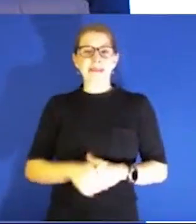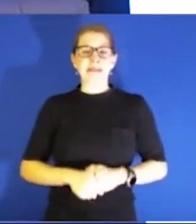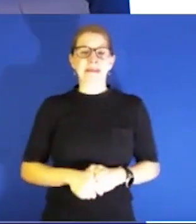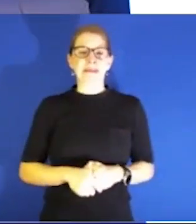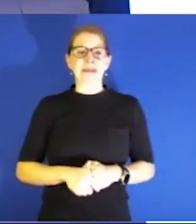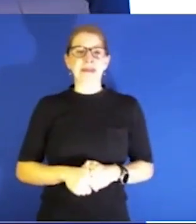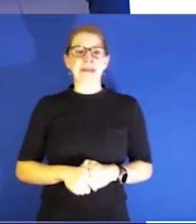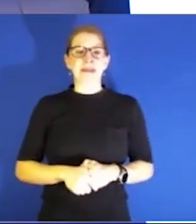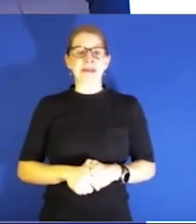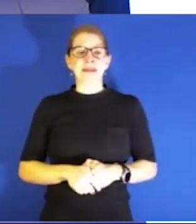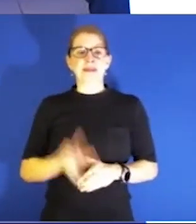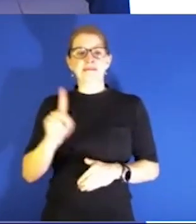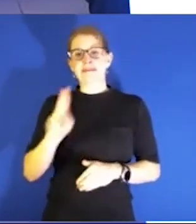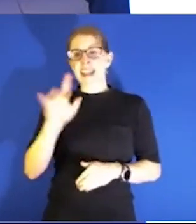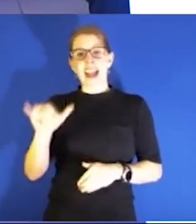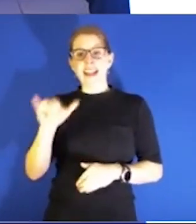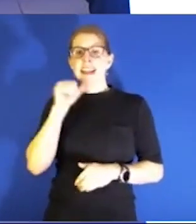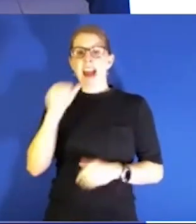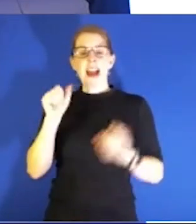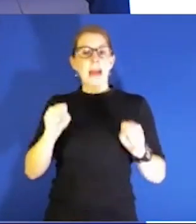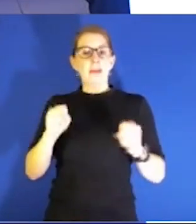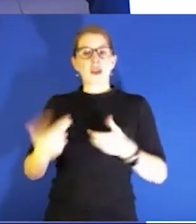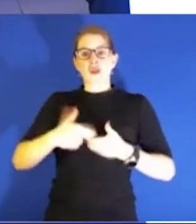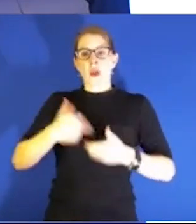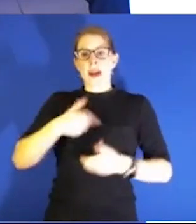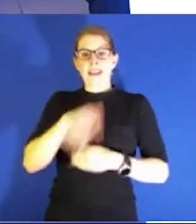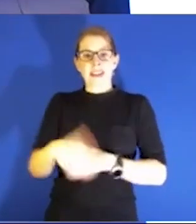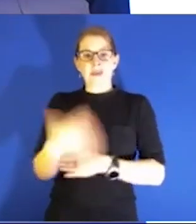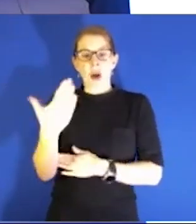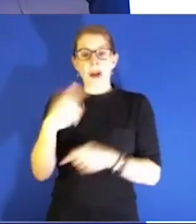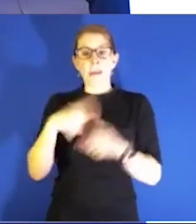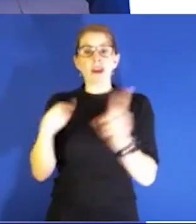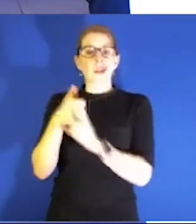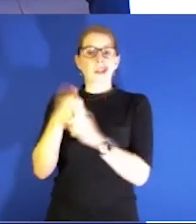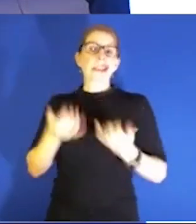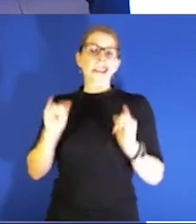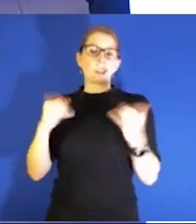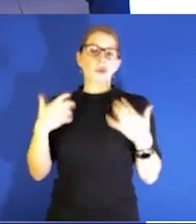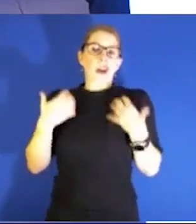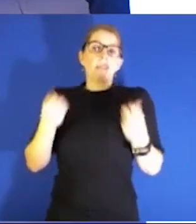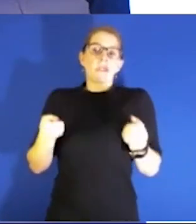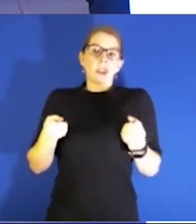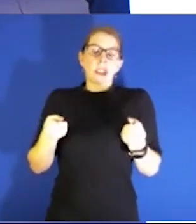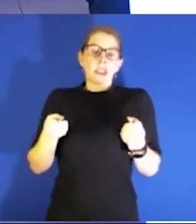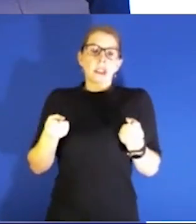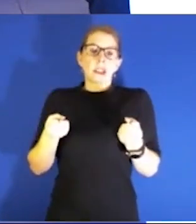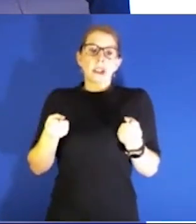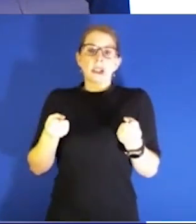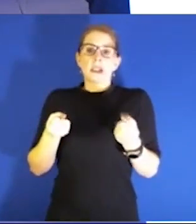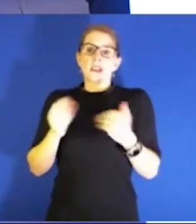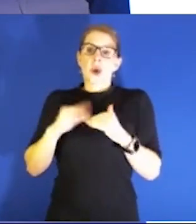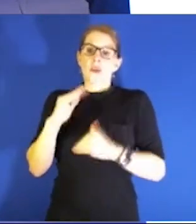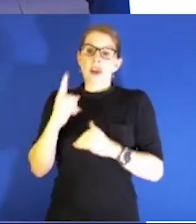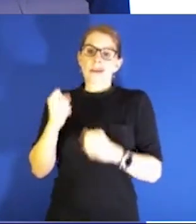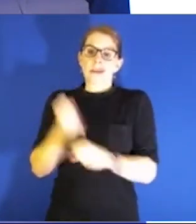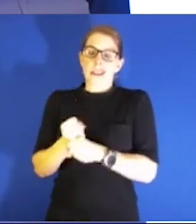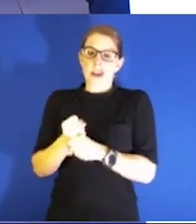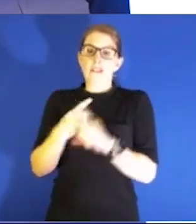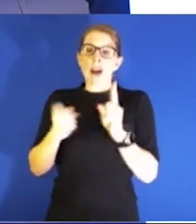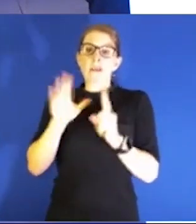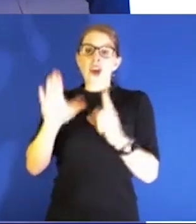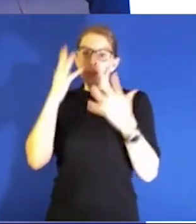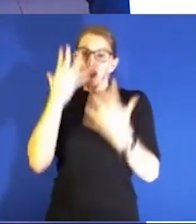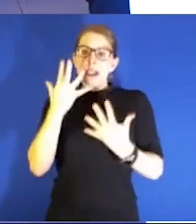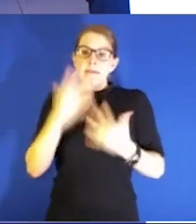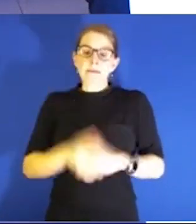Kelli was not able to join us this morning, but as you can tell, she is still recovering more than a year later from her grief. And we've brought in one